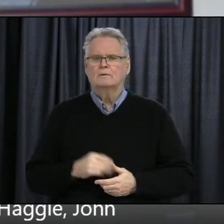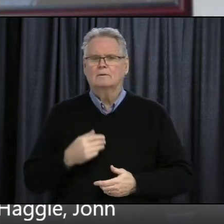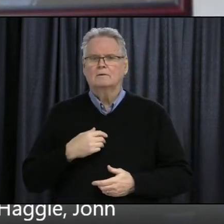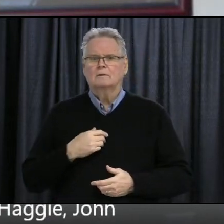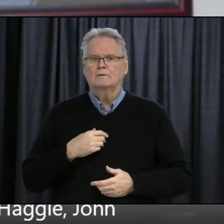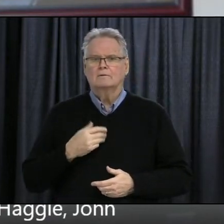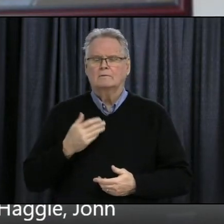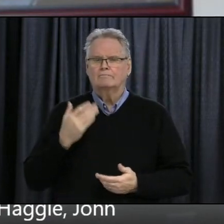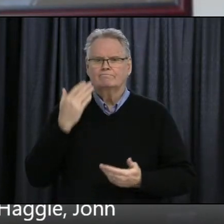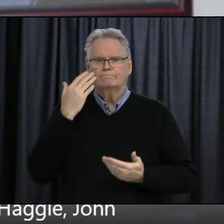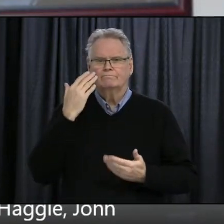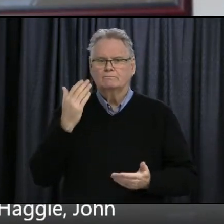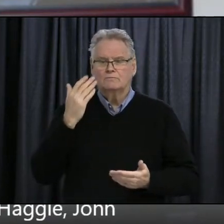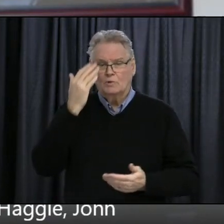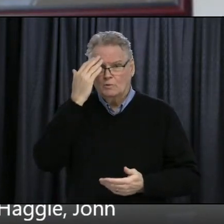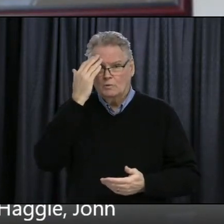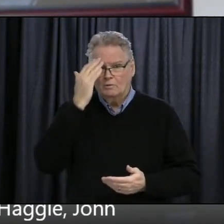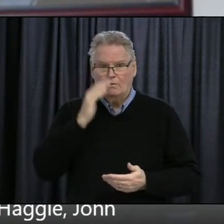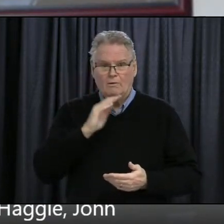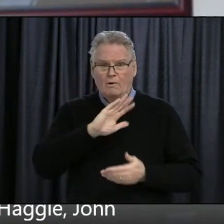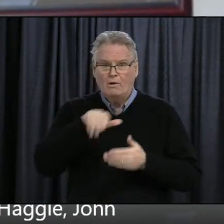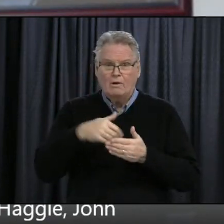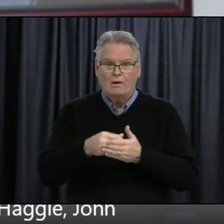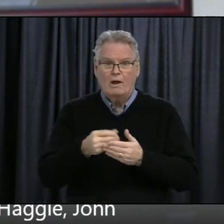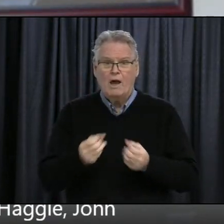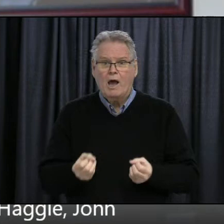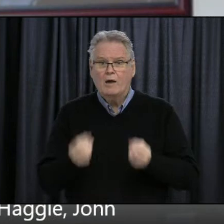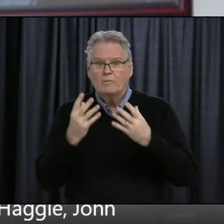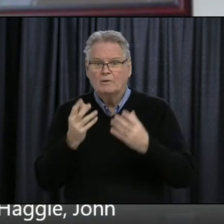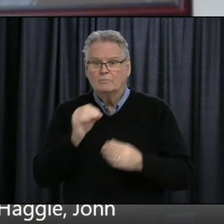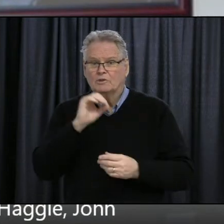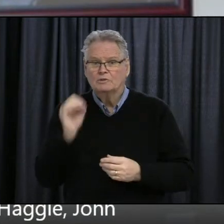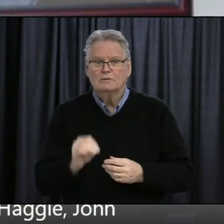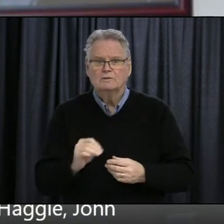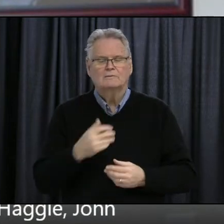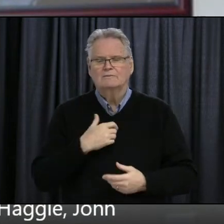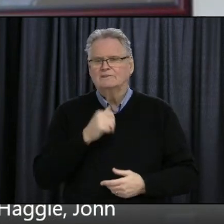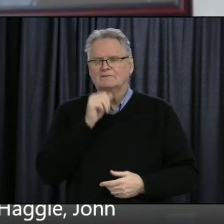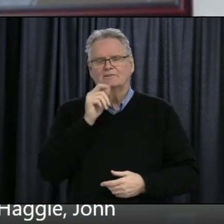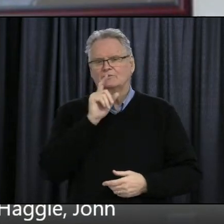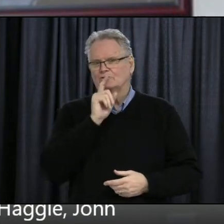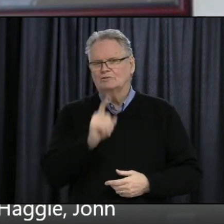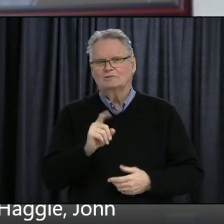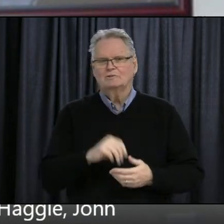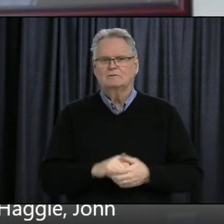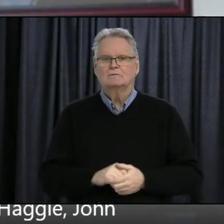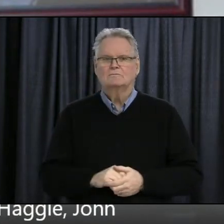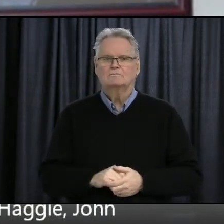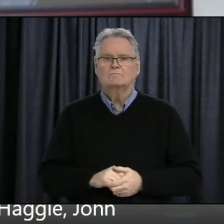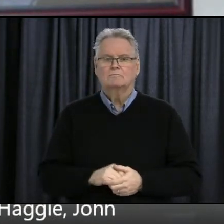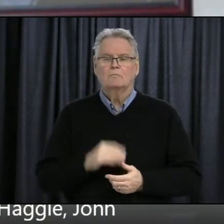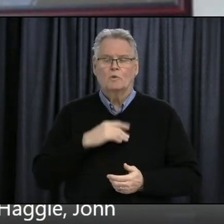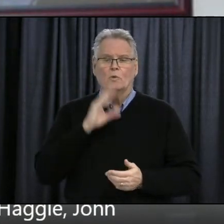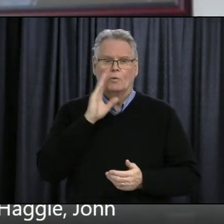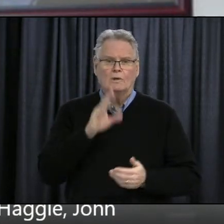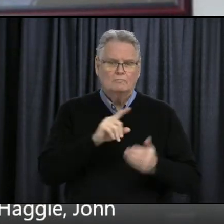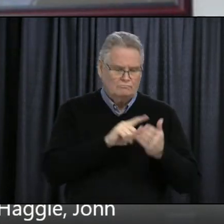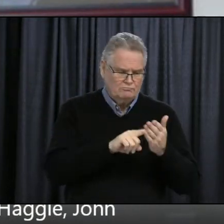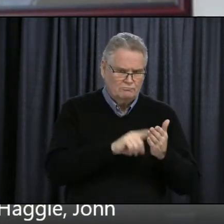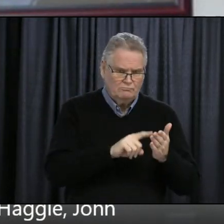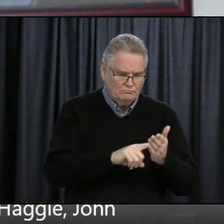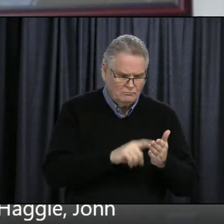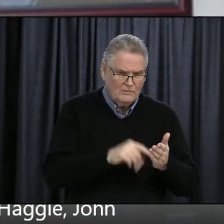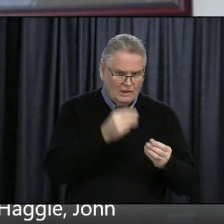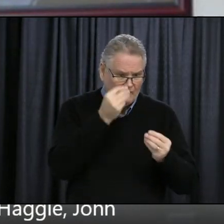can go back and get that, both broken down by one and second dose too. I don't have that figure to hand, so I couldn't give you a